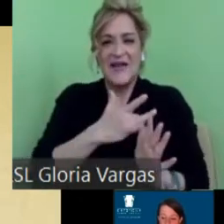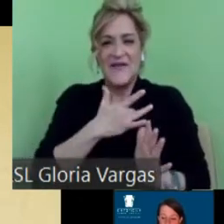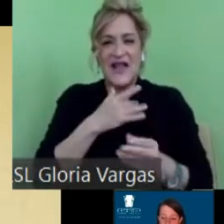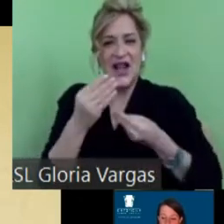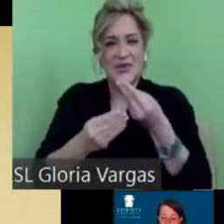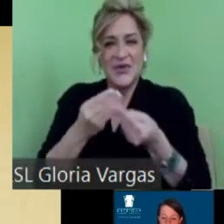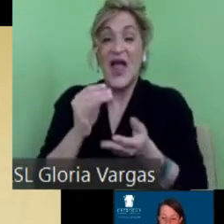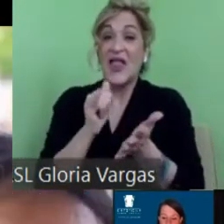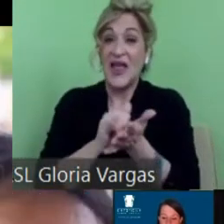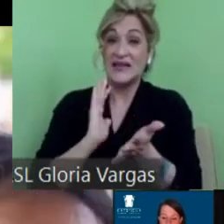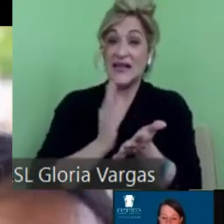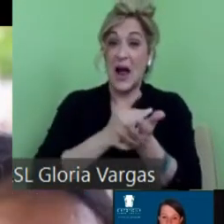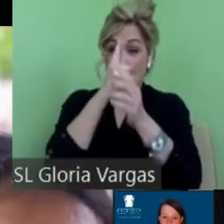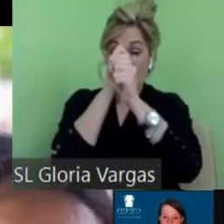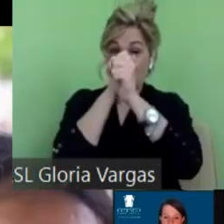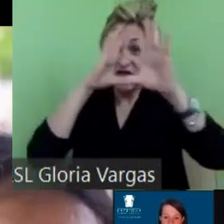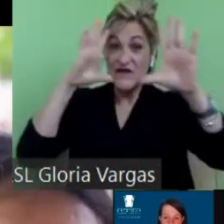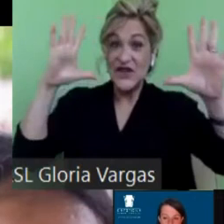action.